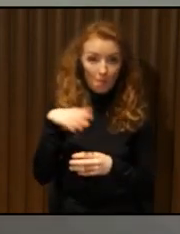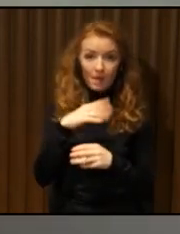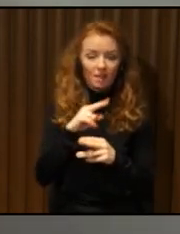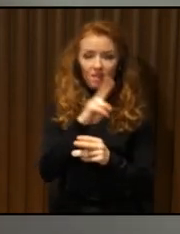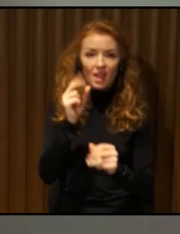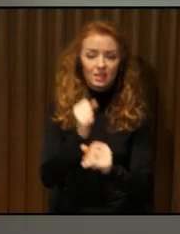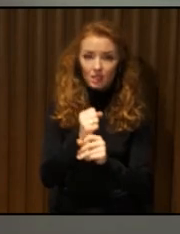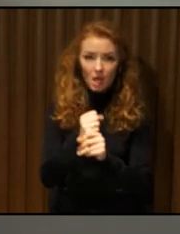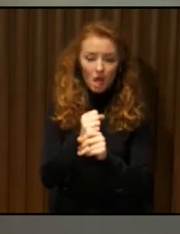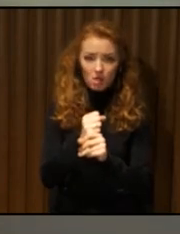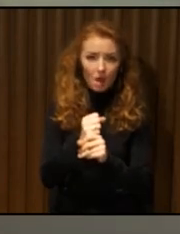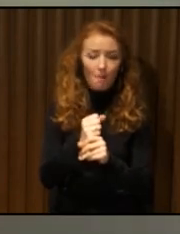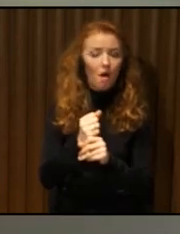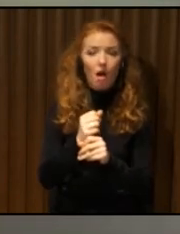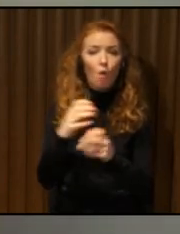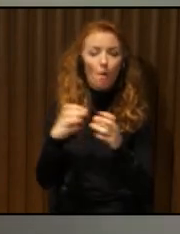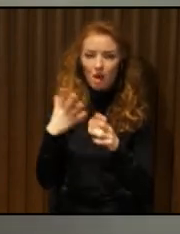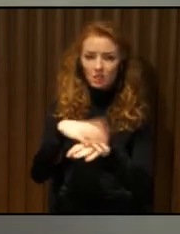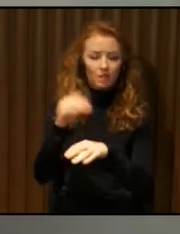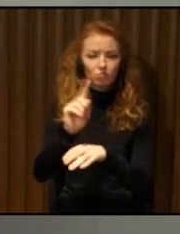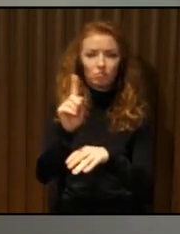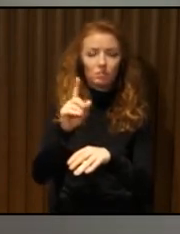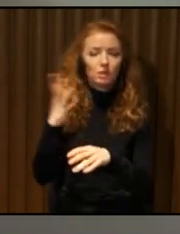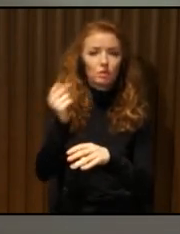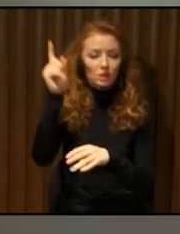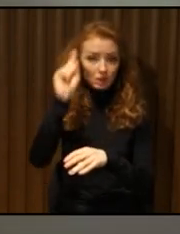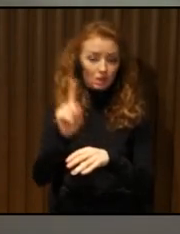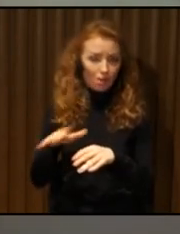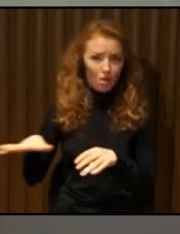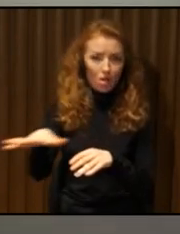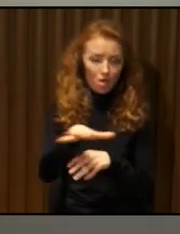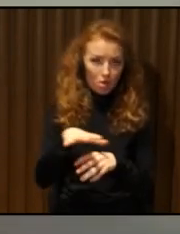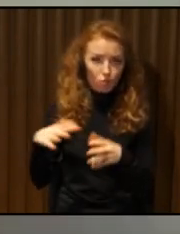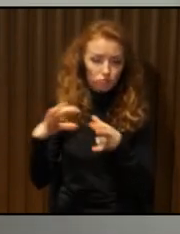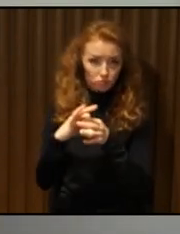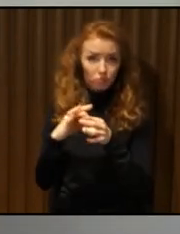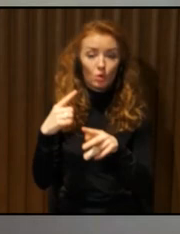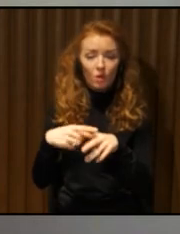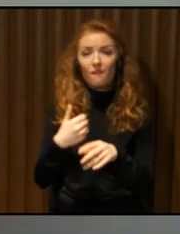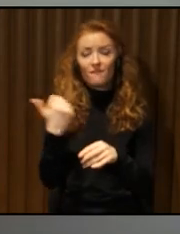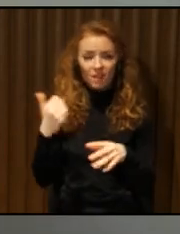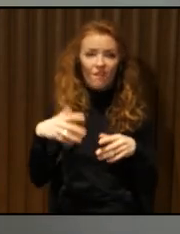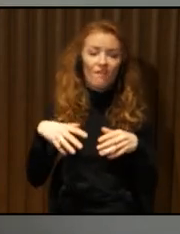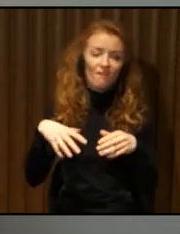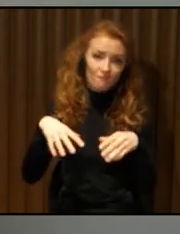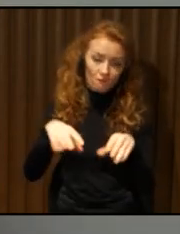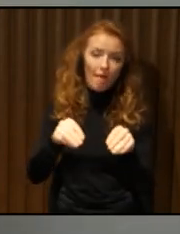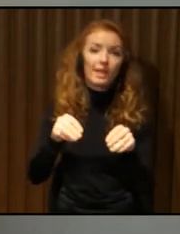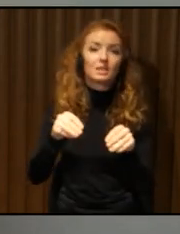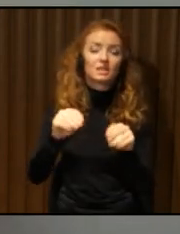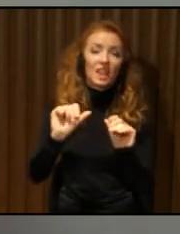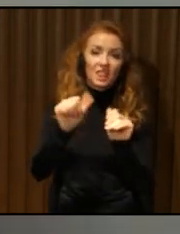We worked with the Israeli designers. They do a lot of styling and designing in store. And they helped us